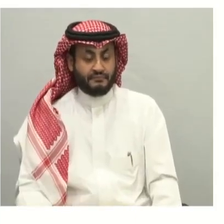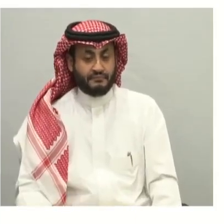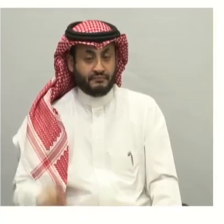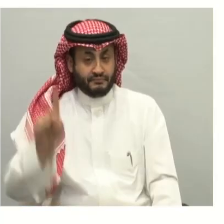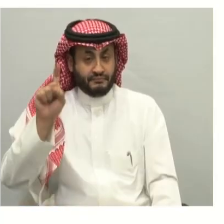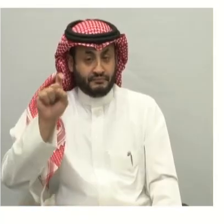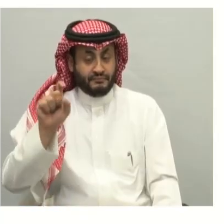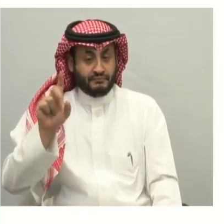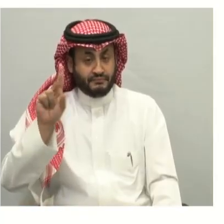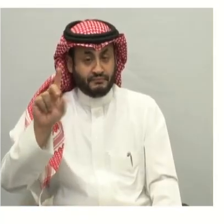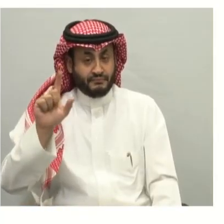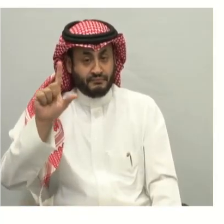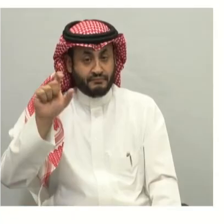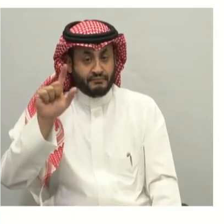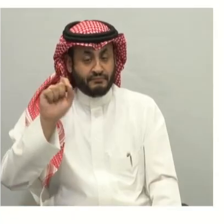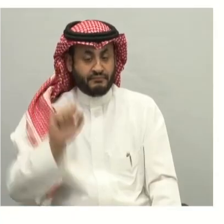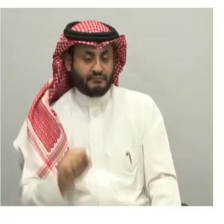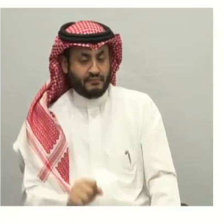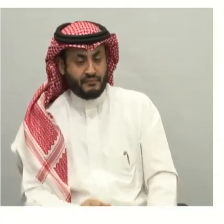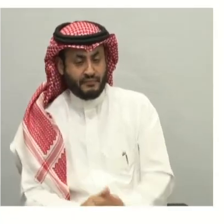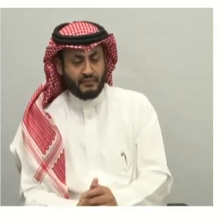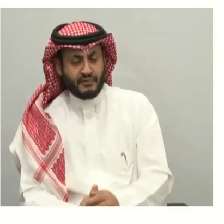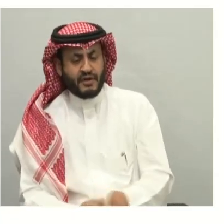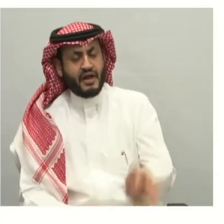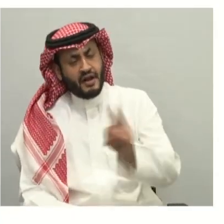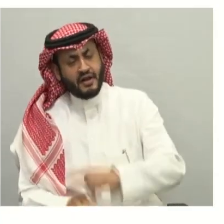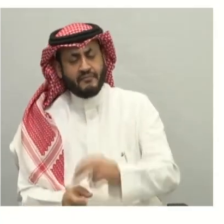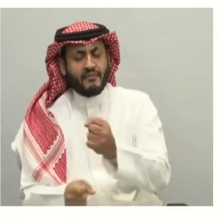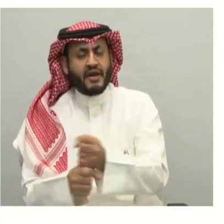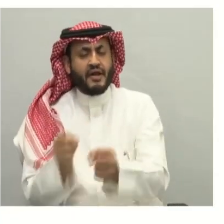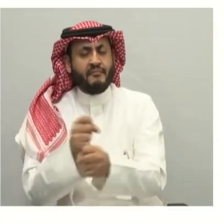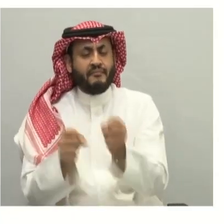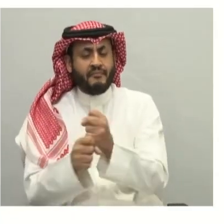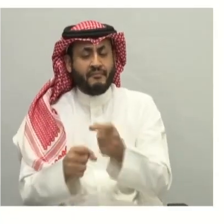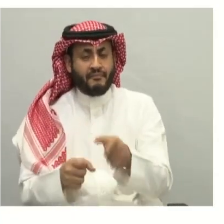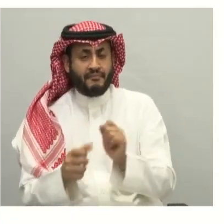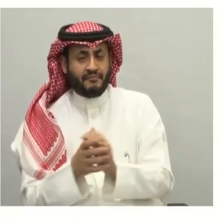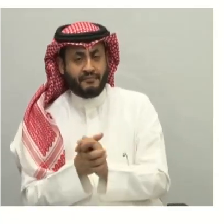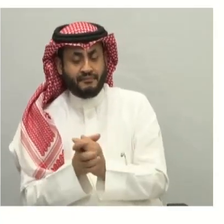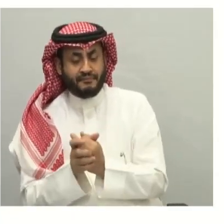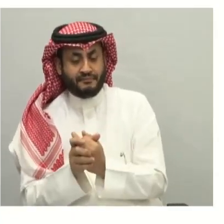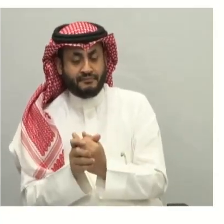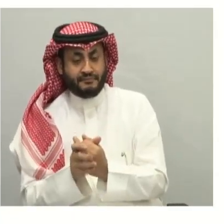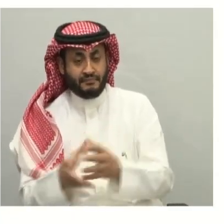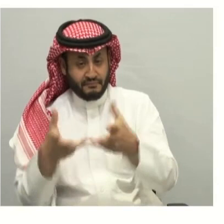and 109, as we have additional practice with the grammar of this unit.